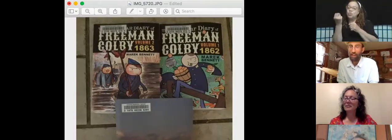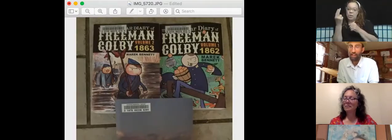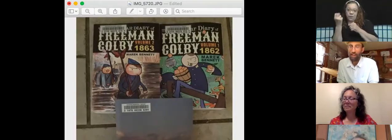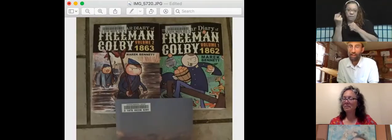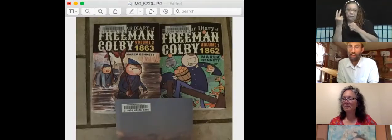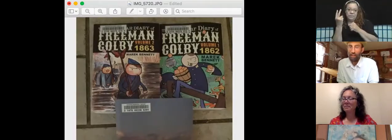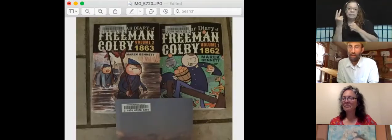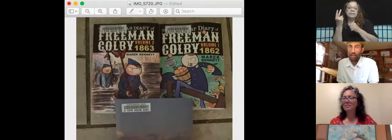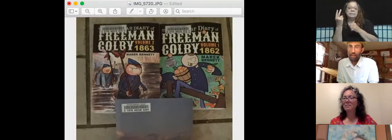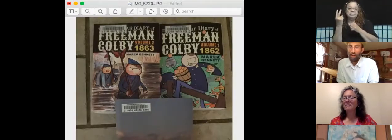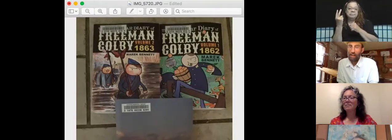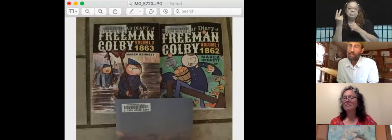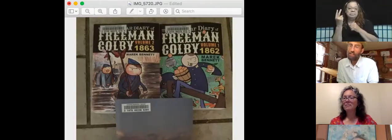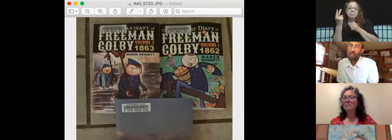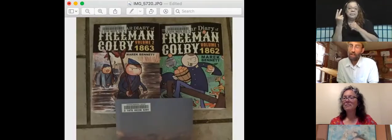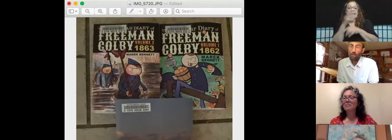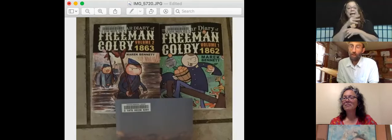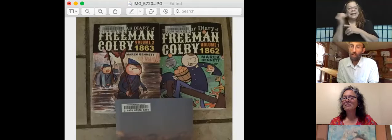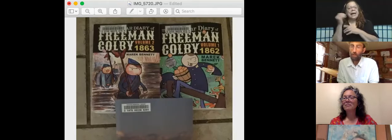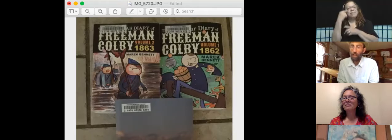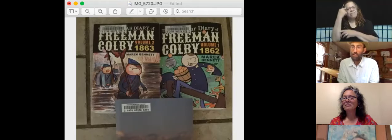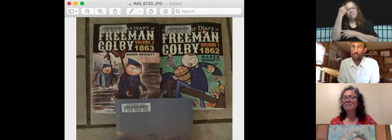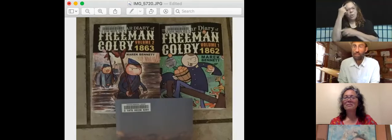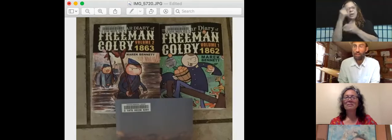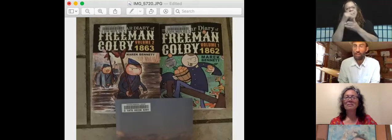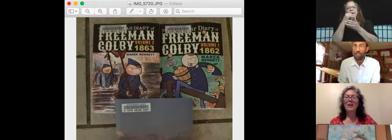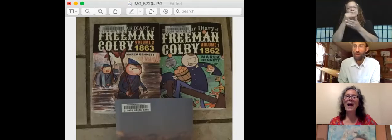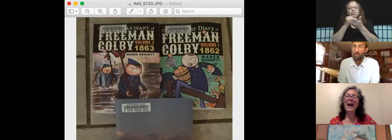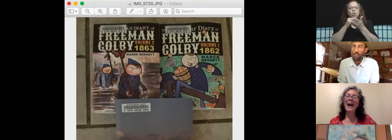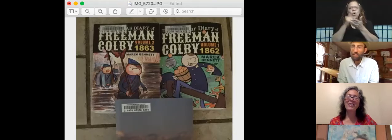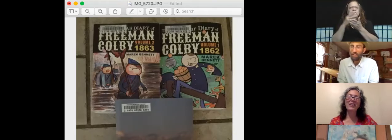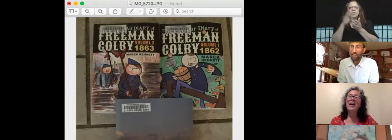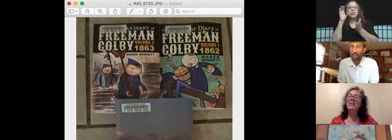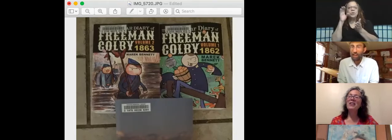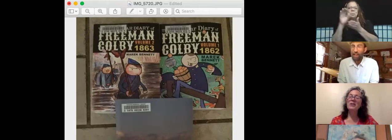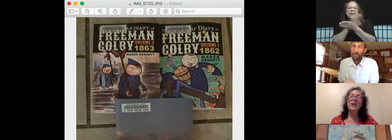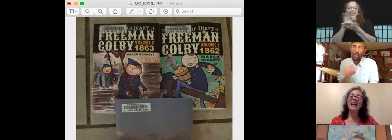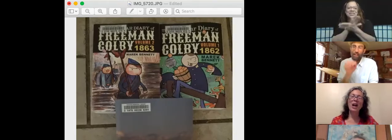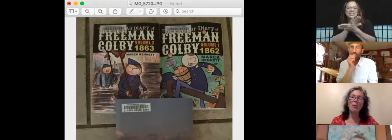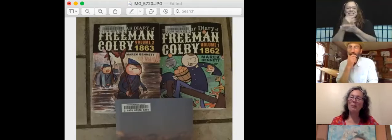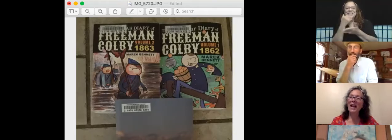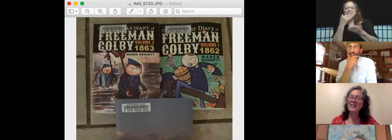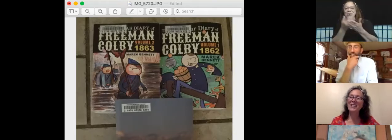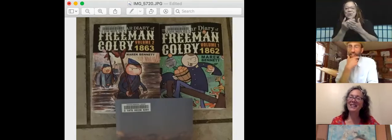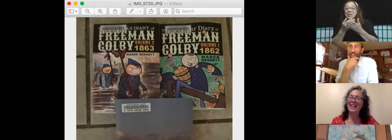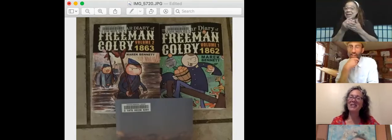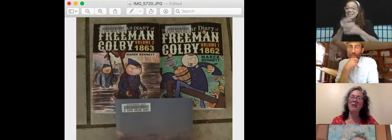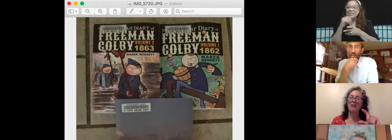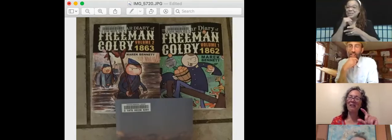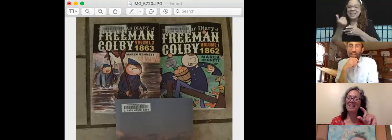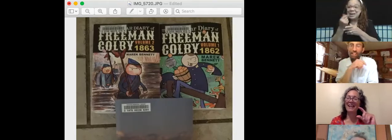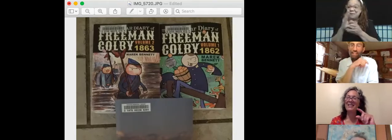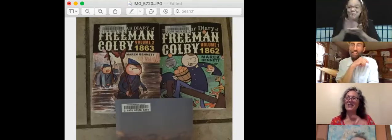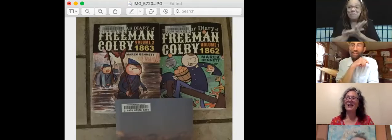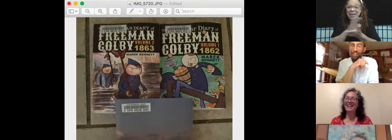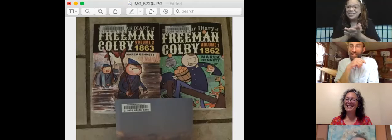think, and I just thought I'd draw a couple pages. I just thought, oh, this is interesting. These are not a couple pages. These are